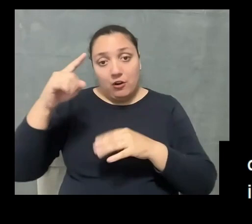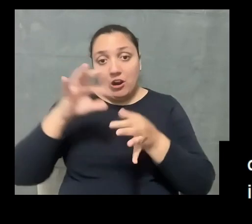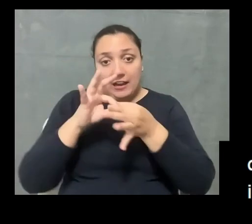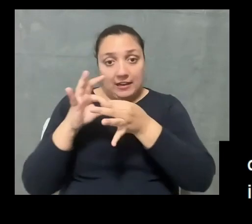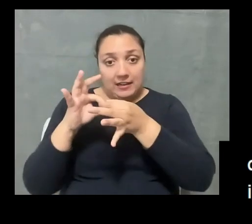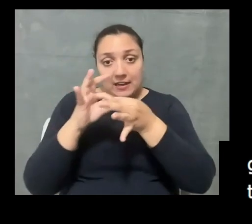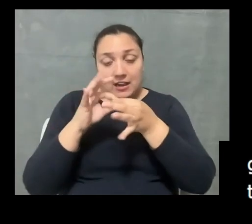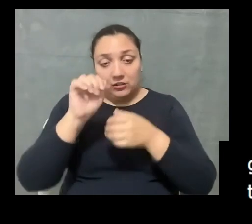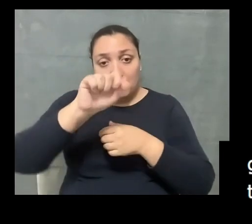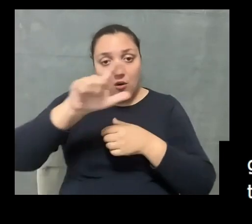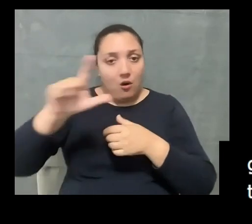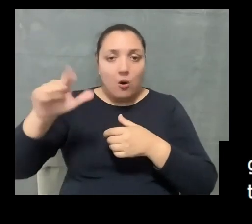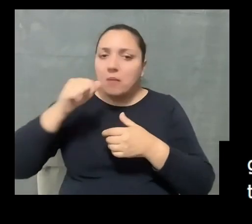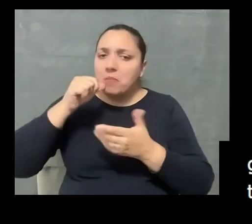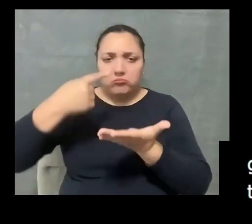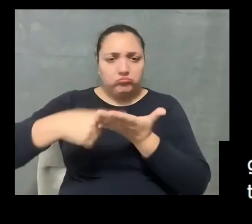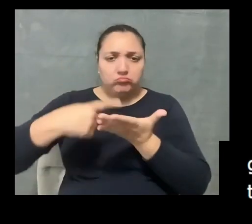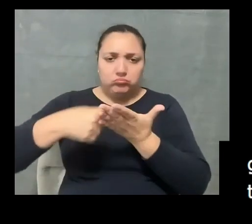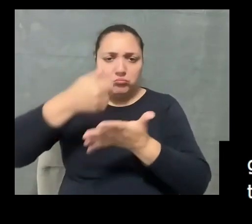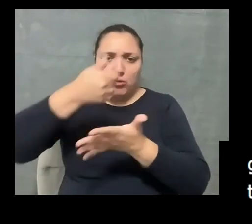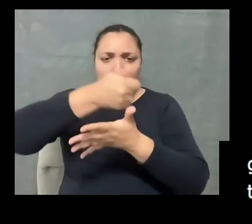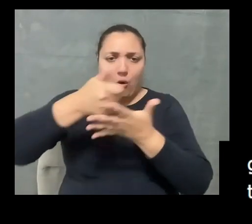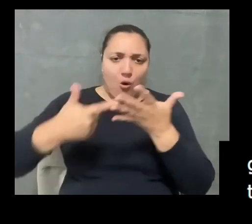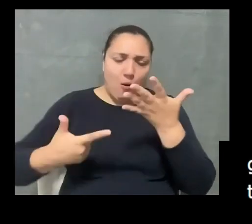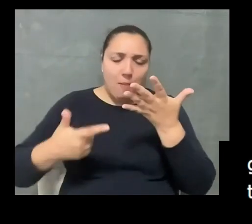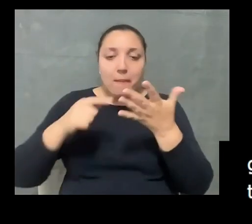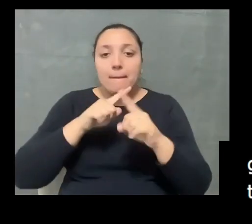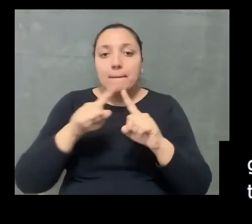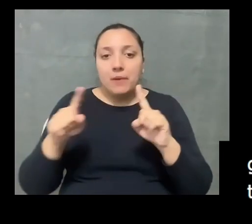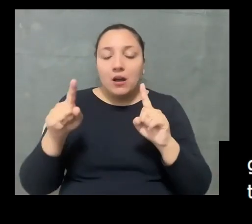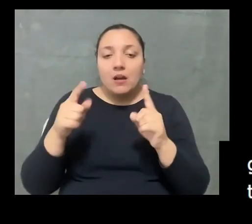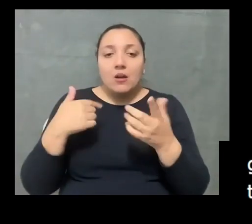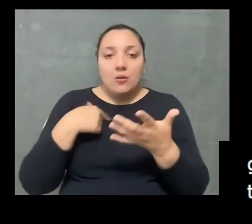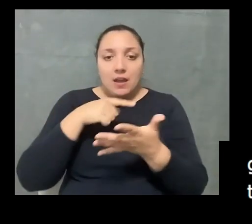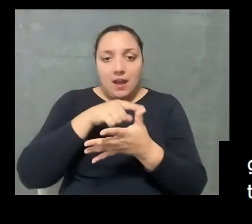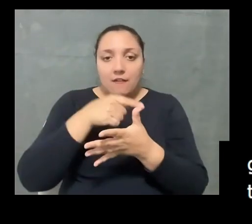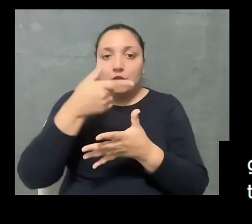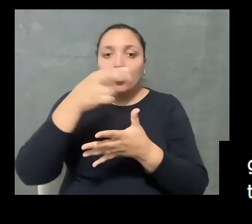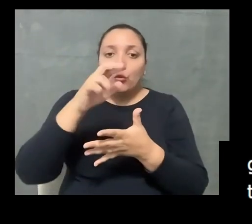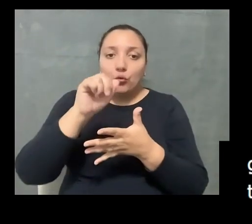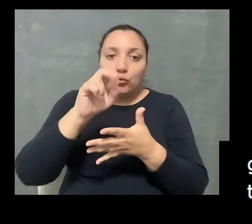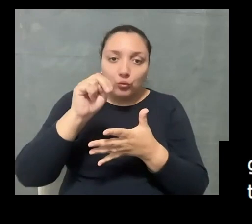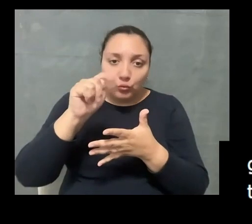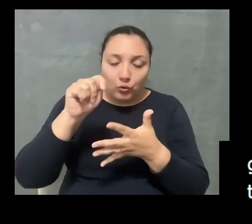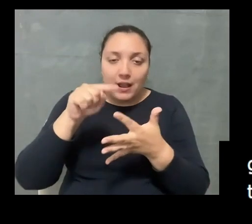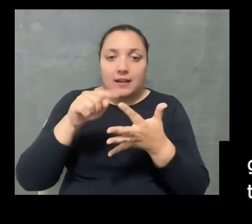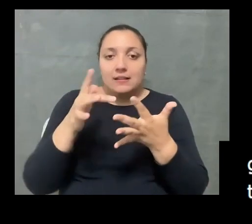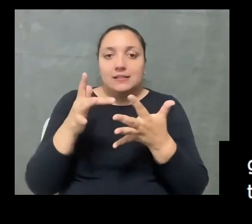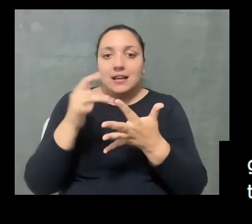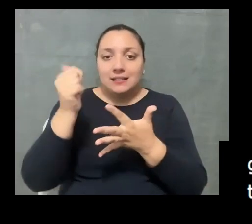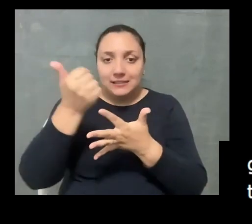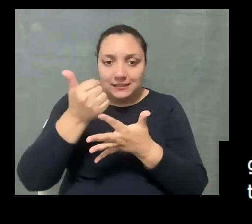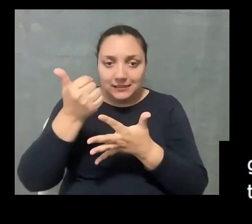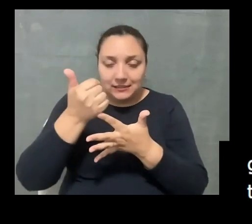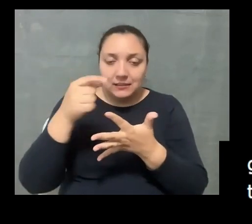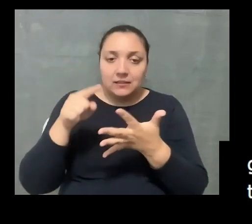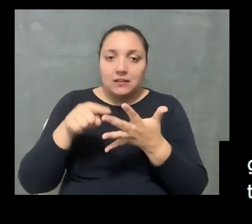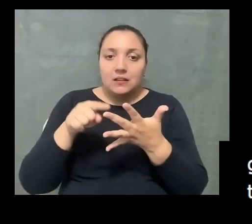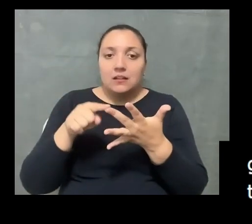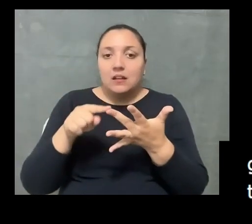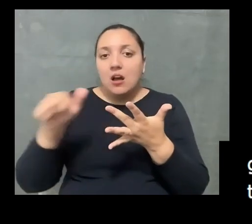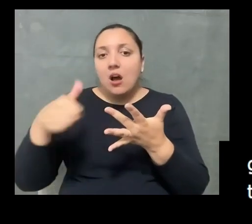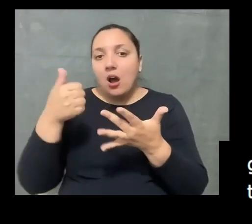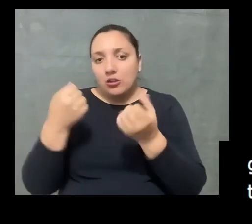get into the details of all of them, but across them, we have, you know, grant programs, technical assistance, other support for